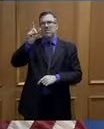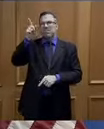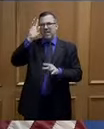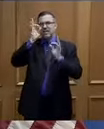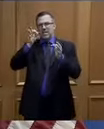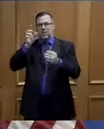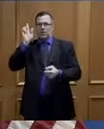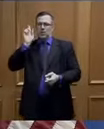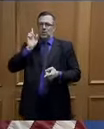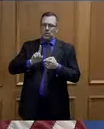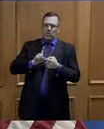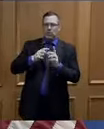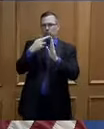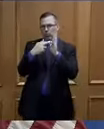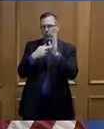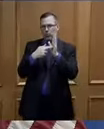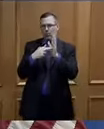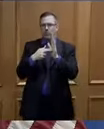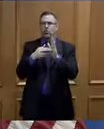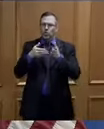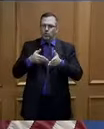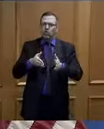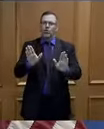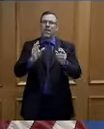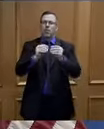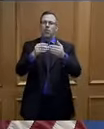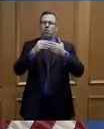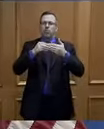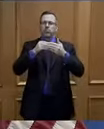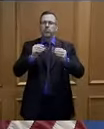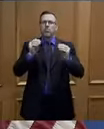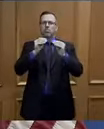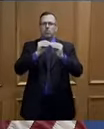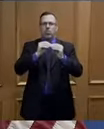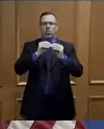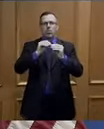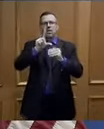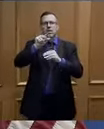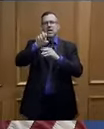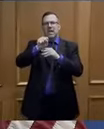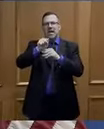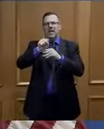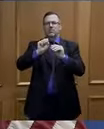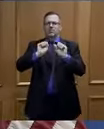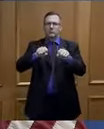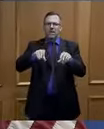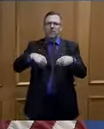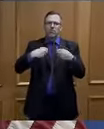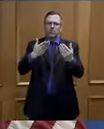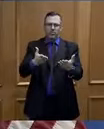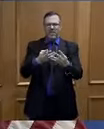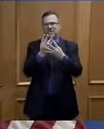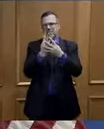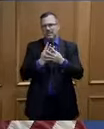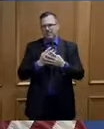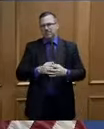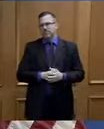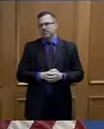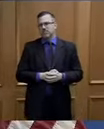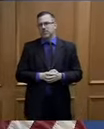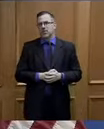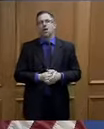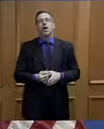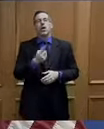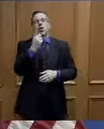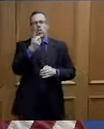multiple companies across Tennessee to help build capacity, even in small numbers, because every little bit helps. One final